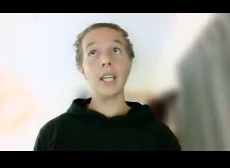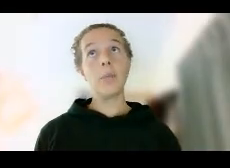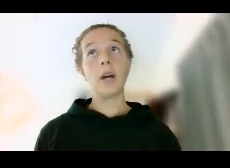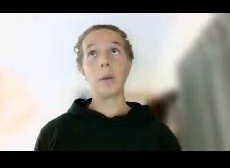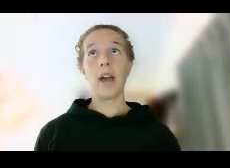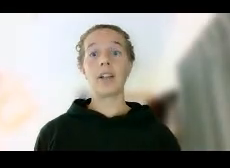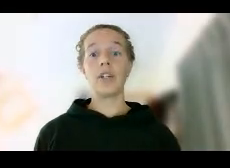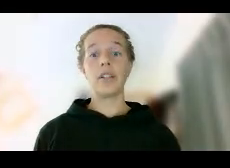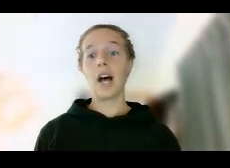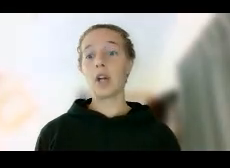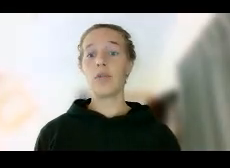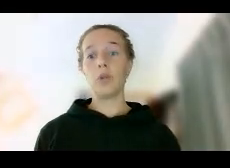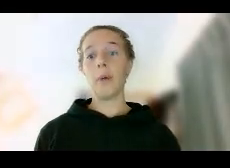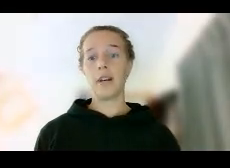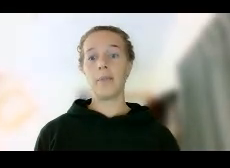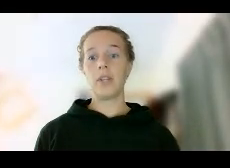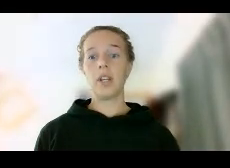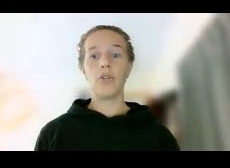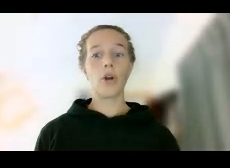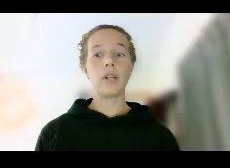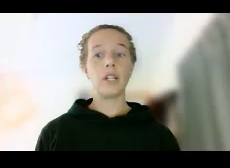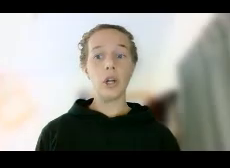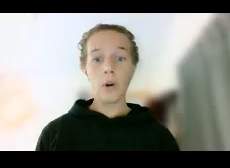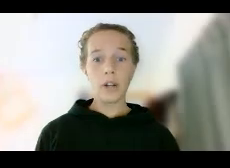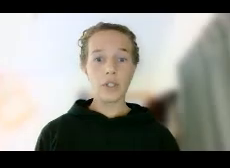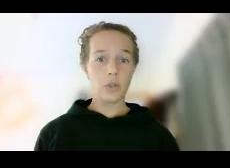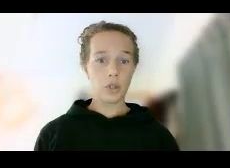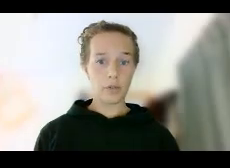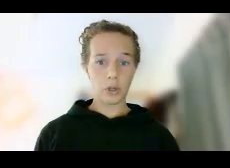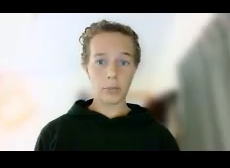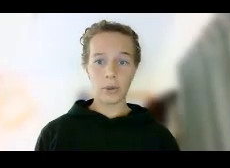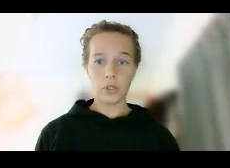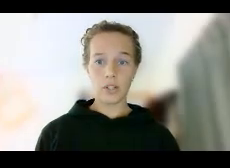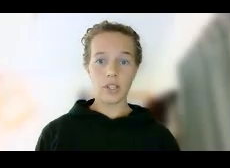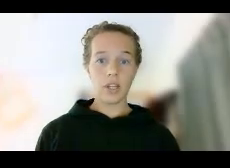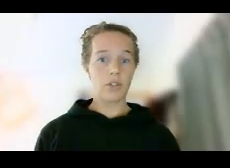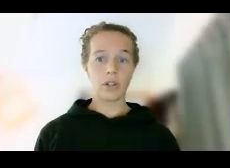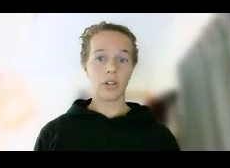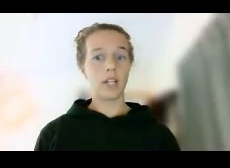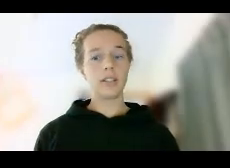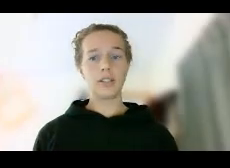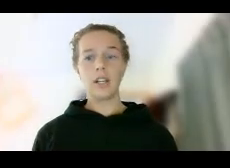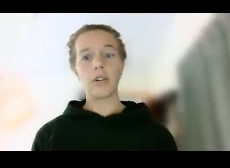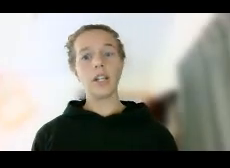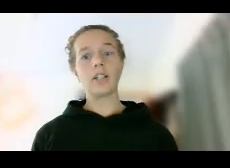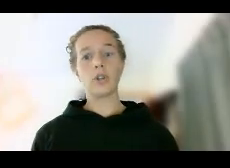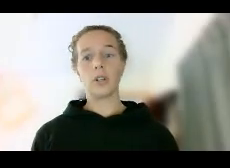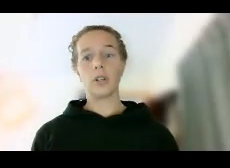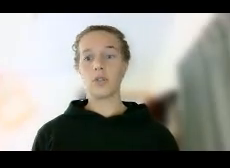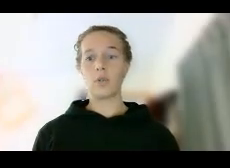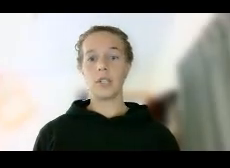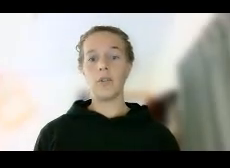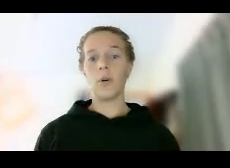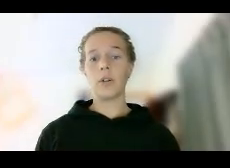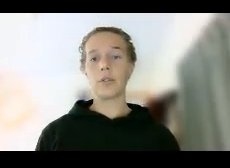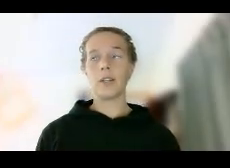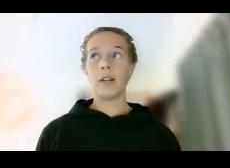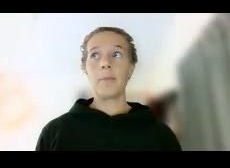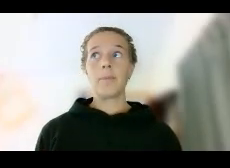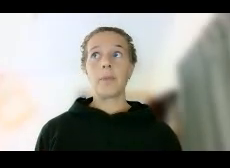question I keep coming back to is, how do we do better? We already know how to use soft shore approaches, which are great alternatives